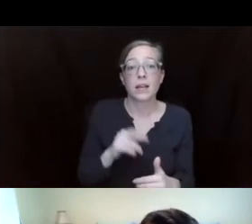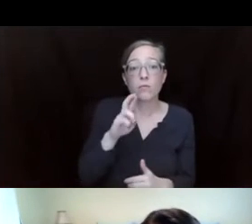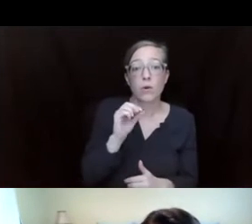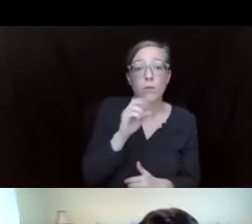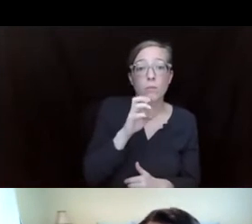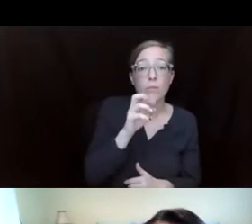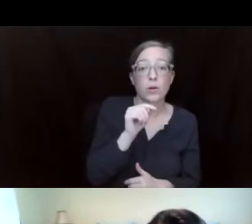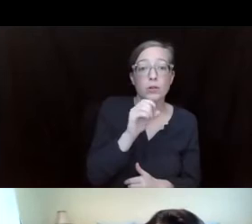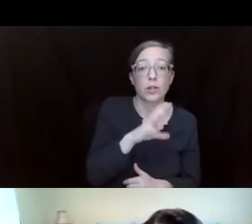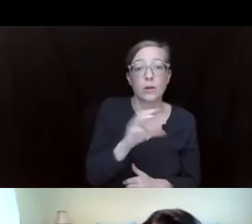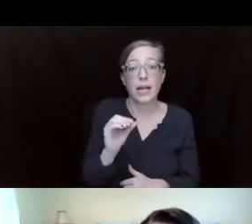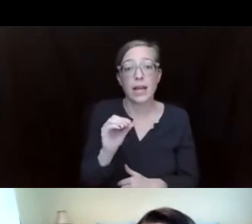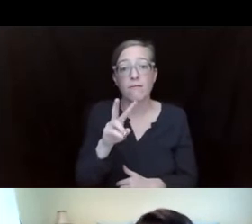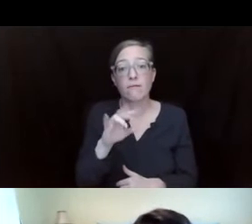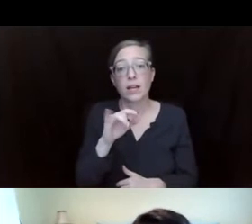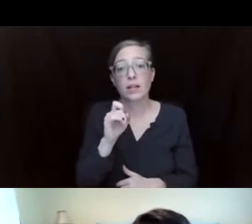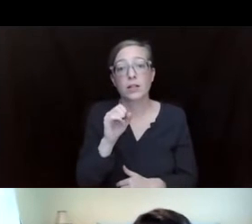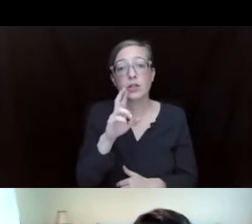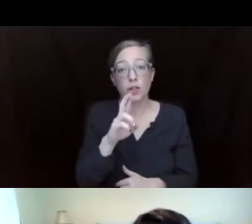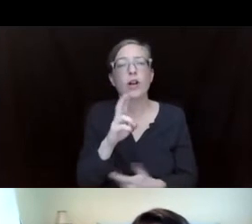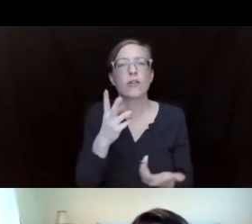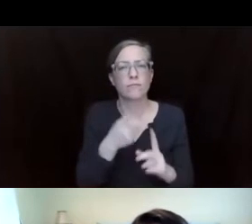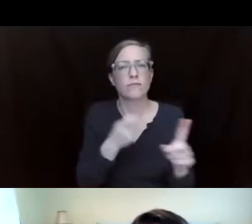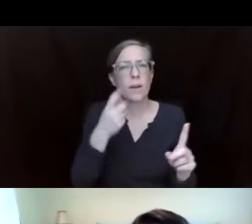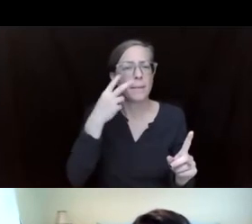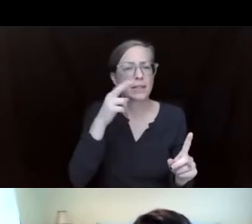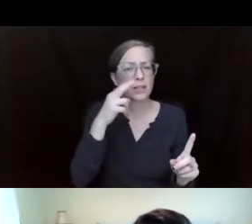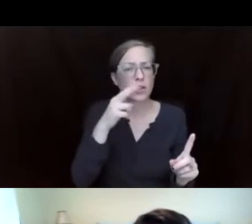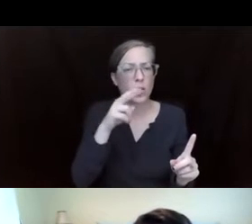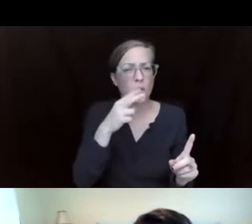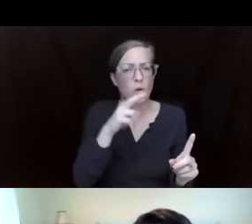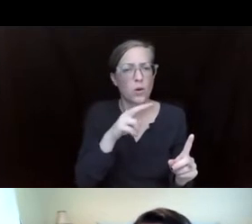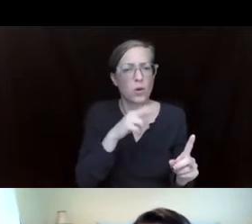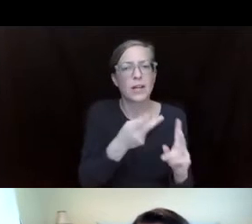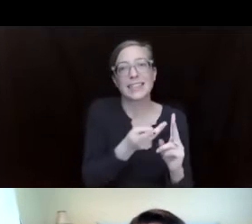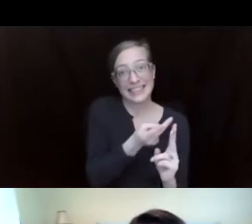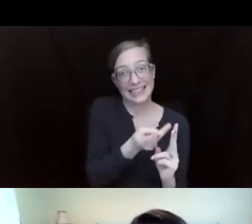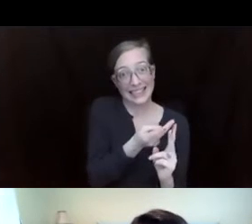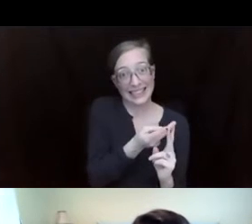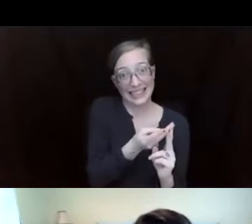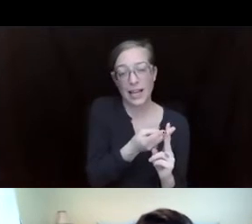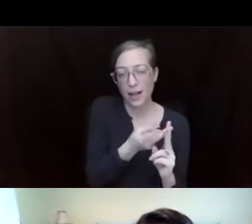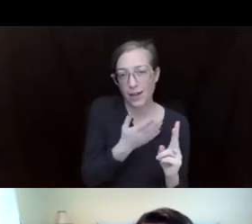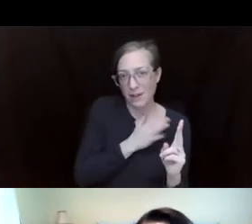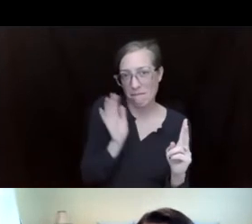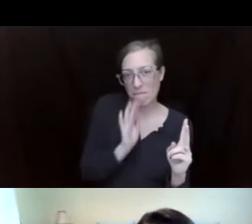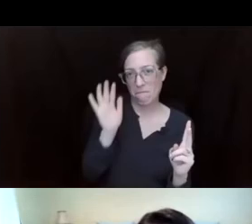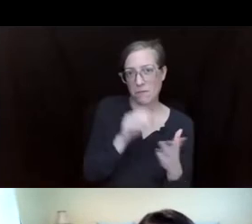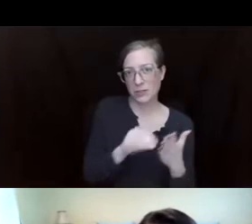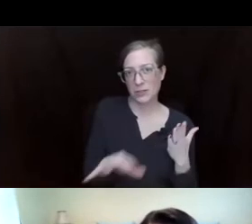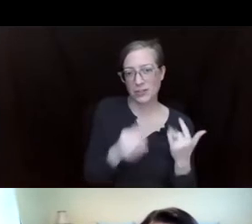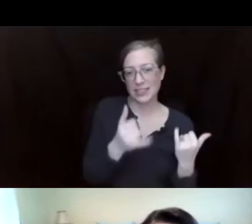from Mexico. In particular, Roberto and Victor are my former students, and they are now professors at